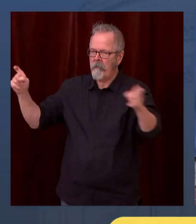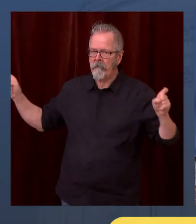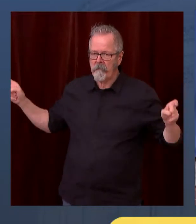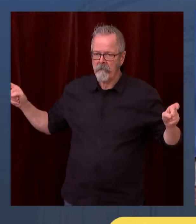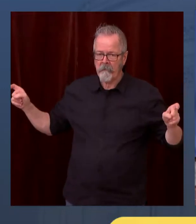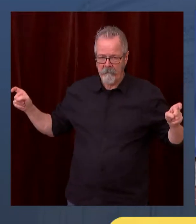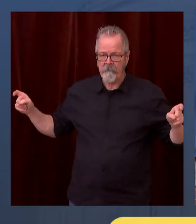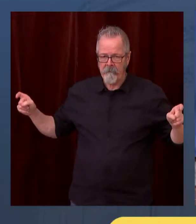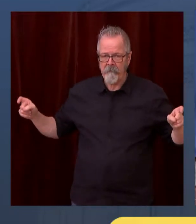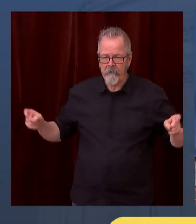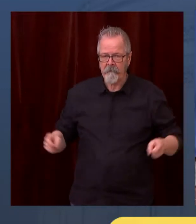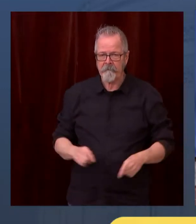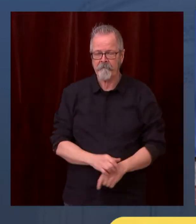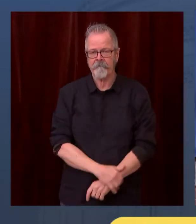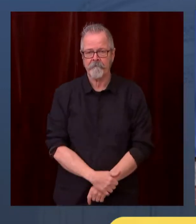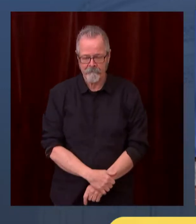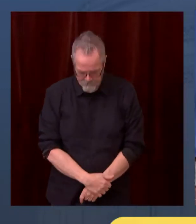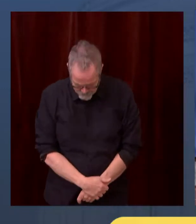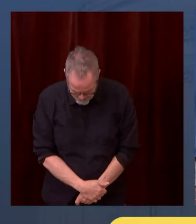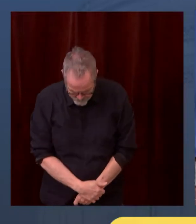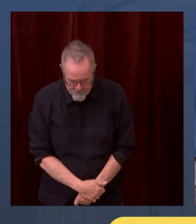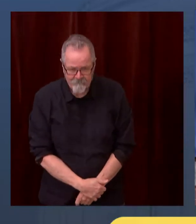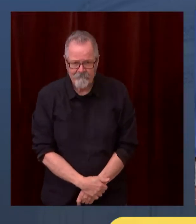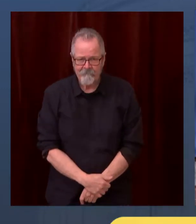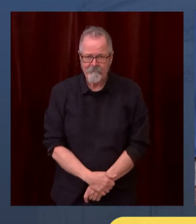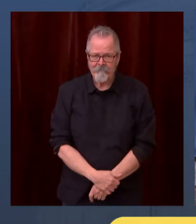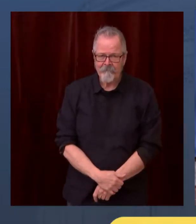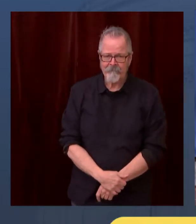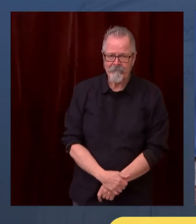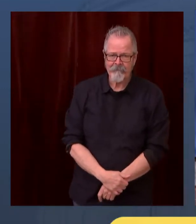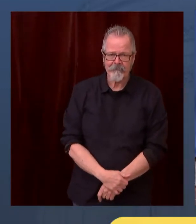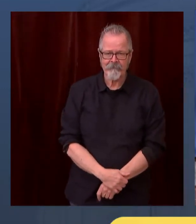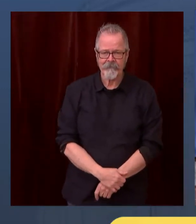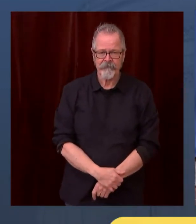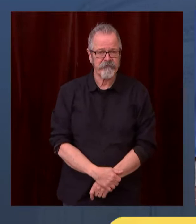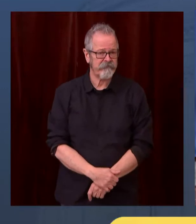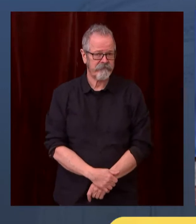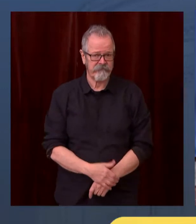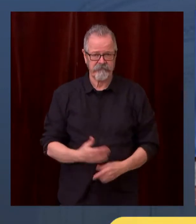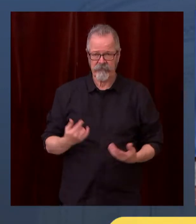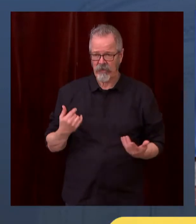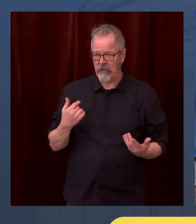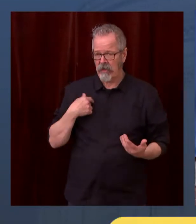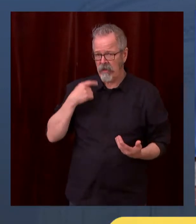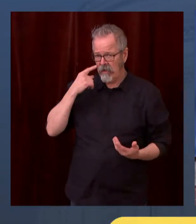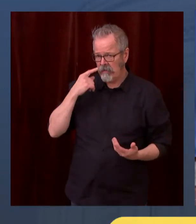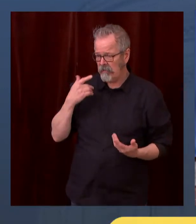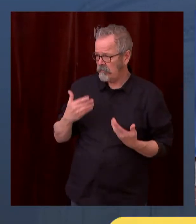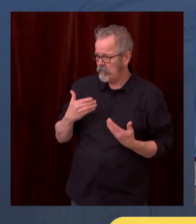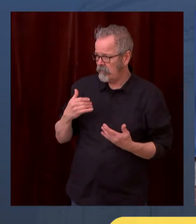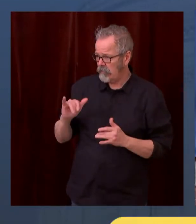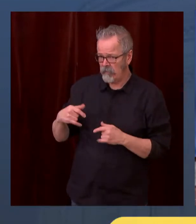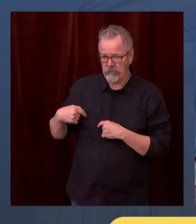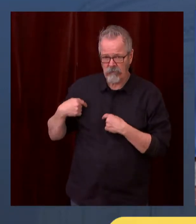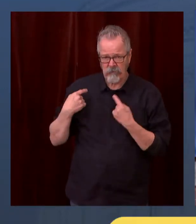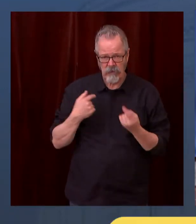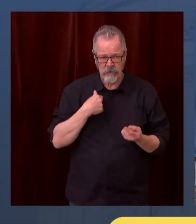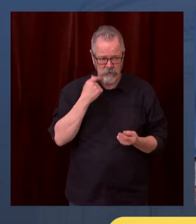not heard, and again, maybe I haven't heard about it yet, but so far we haven't heard about concerns